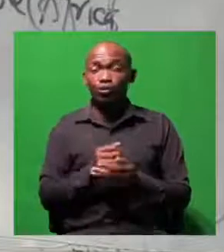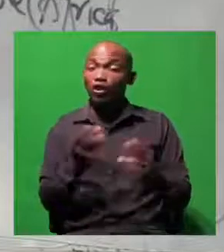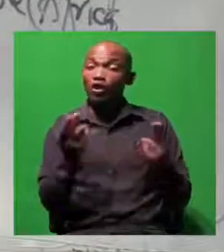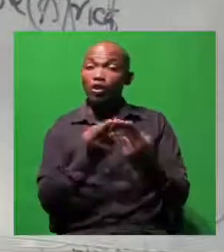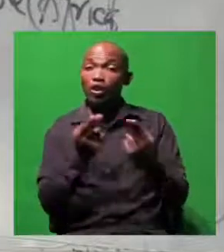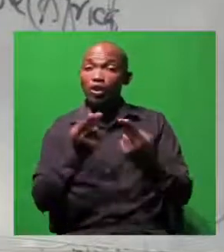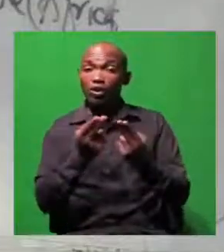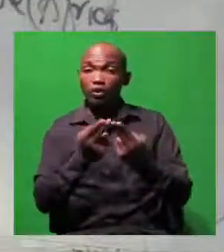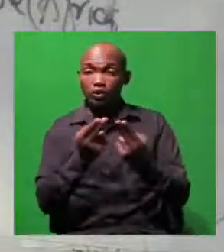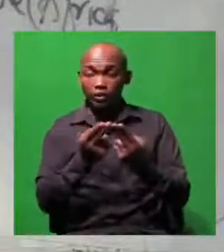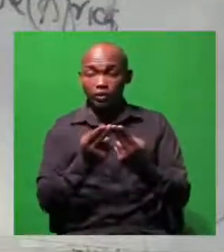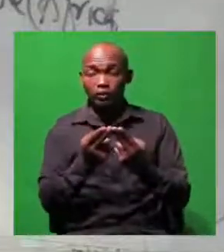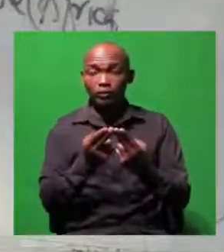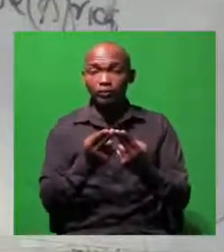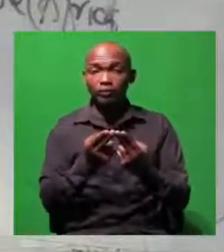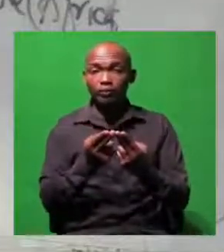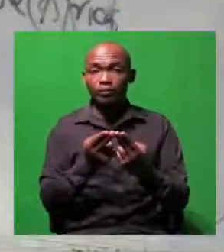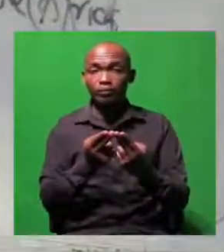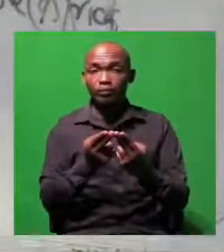So,